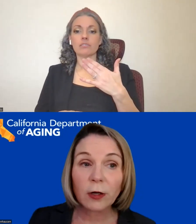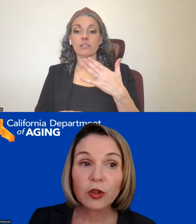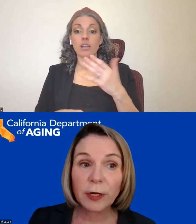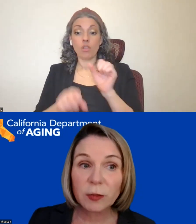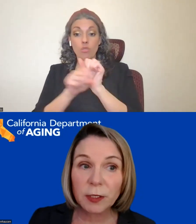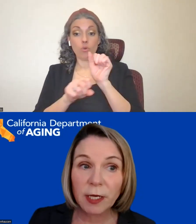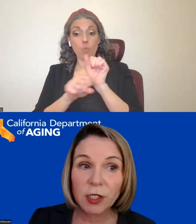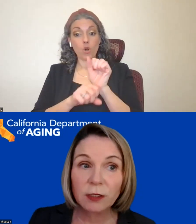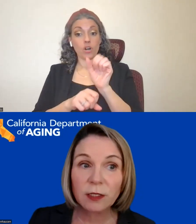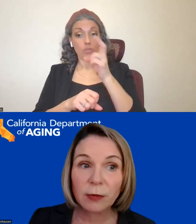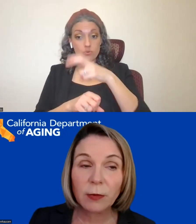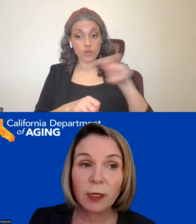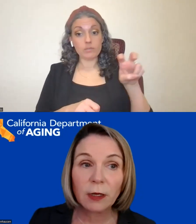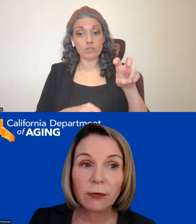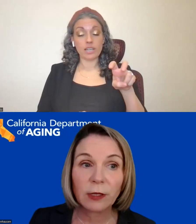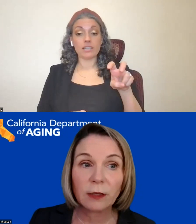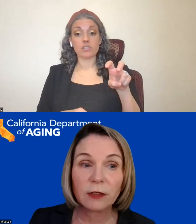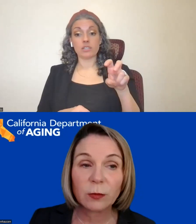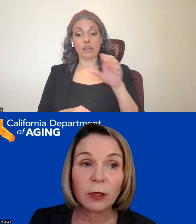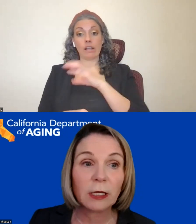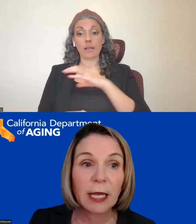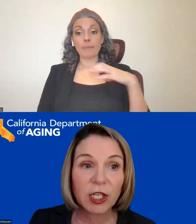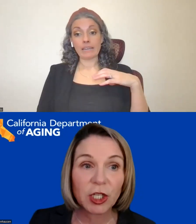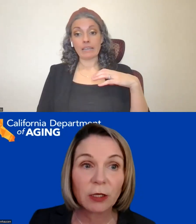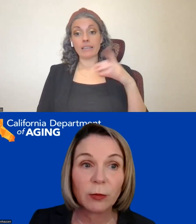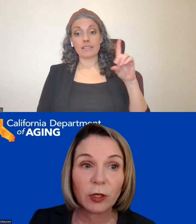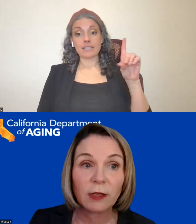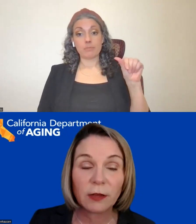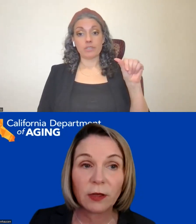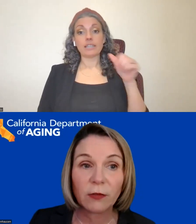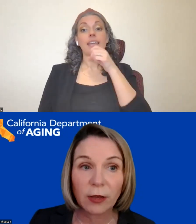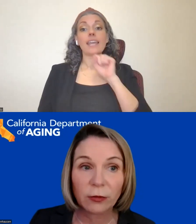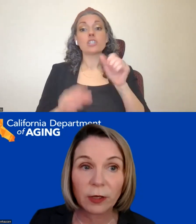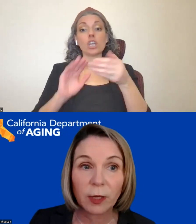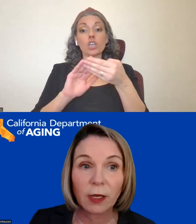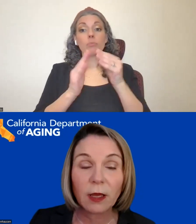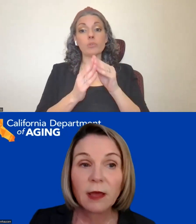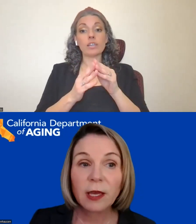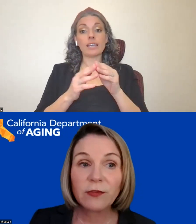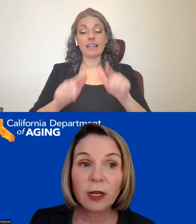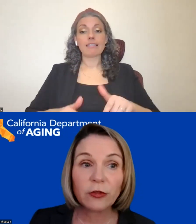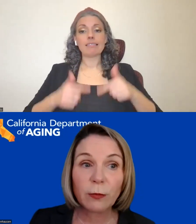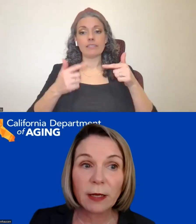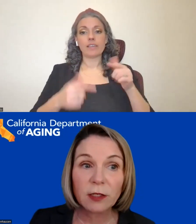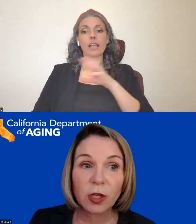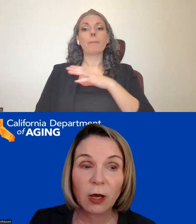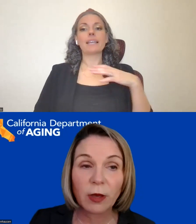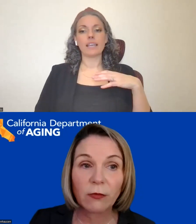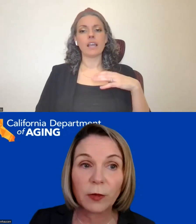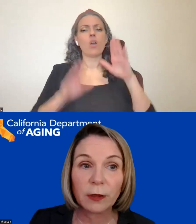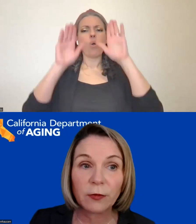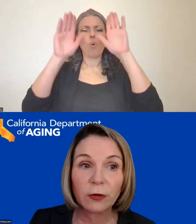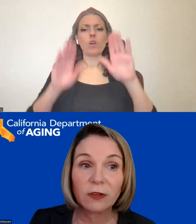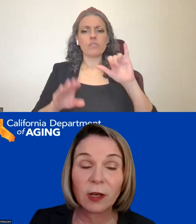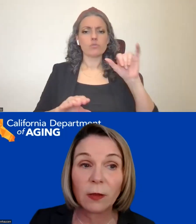of our transportation subcommittee of the Disability and Aging Community Living Advisory Committee. They've done a tremendous job